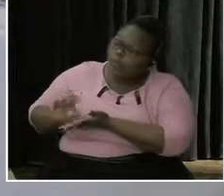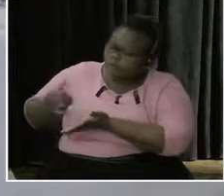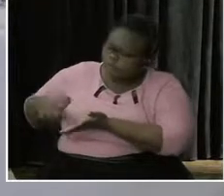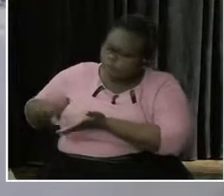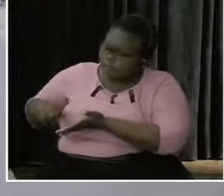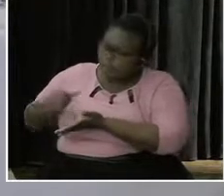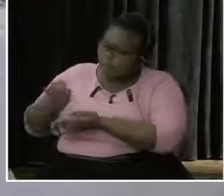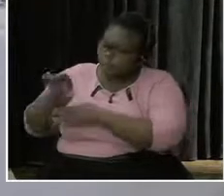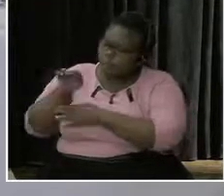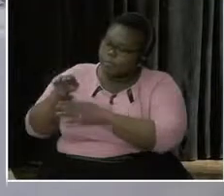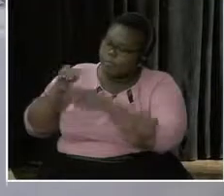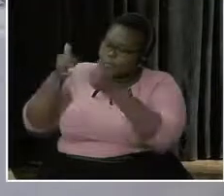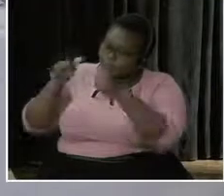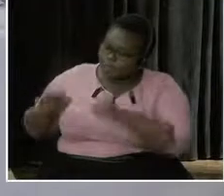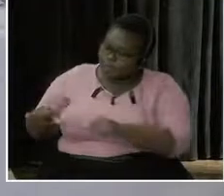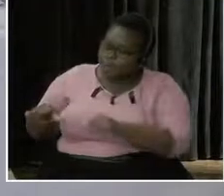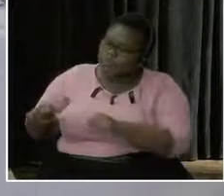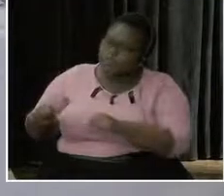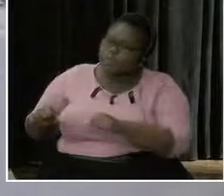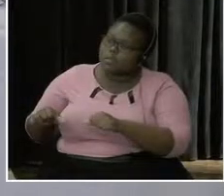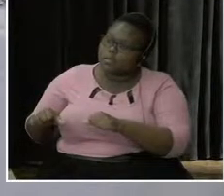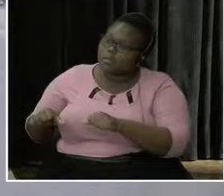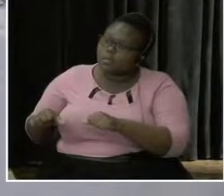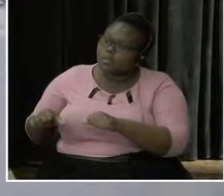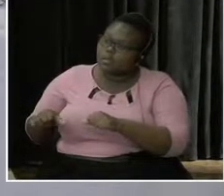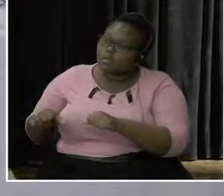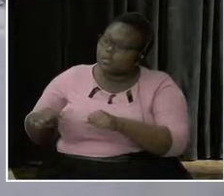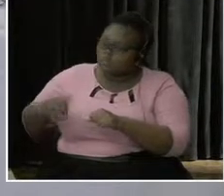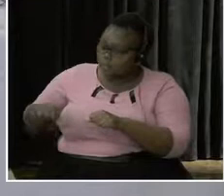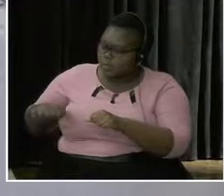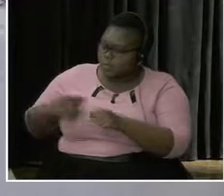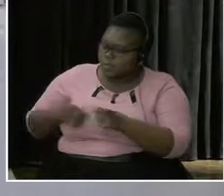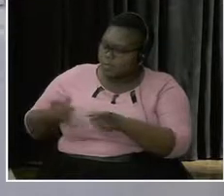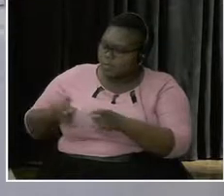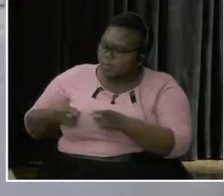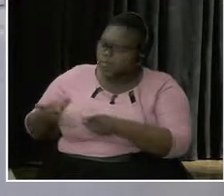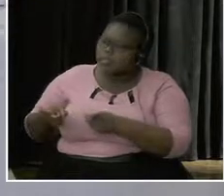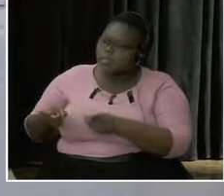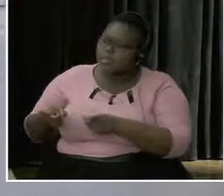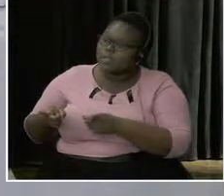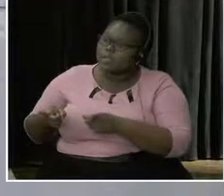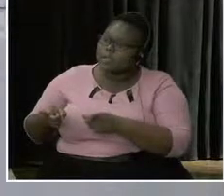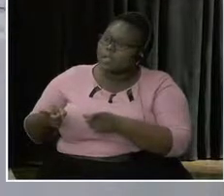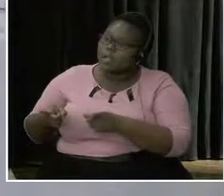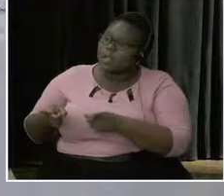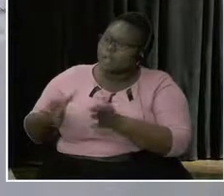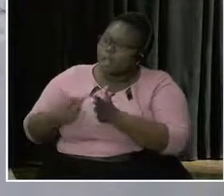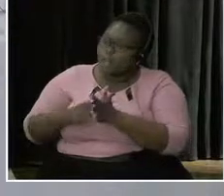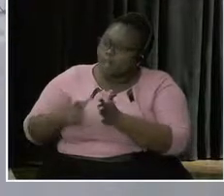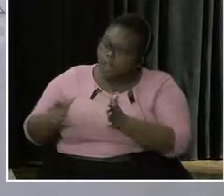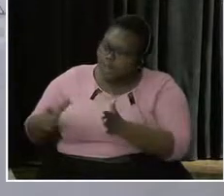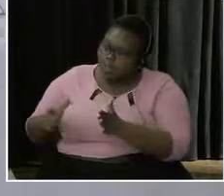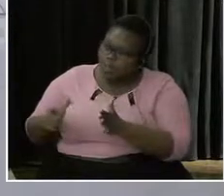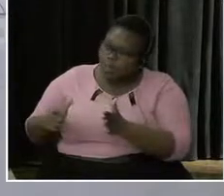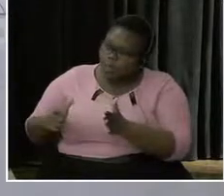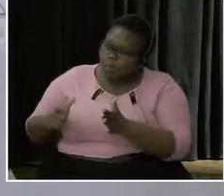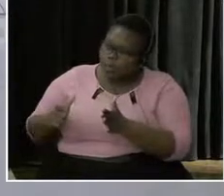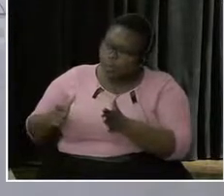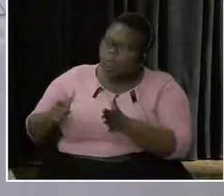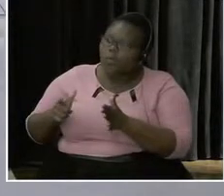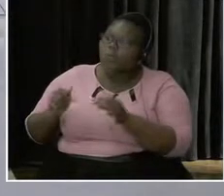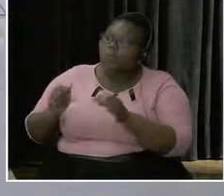in terms of Municipal Management Act. Committee recommends. Is the recommendation